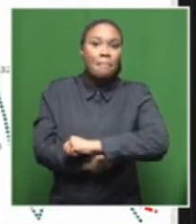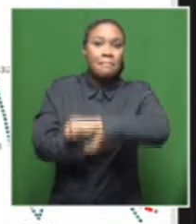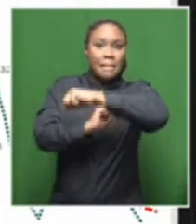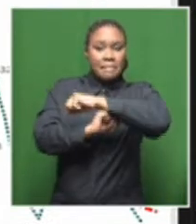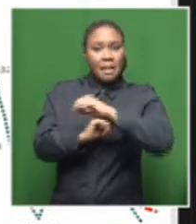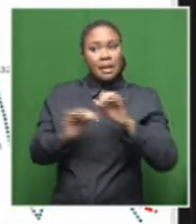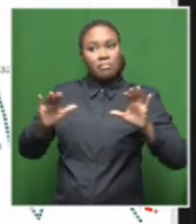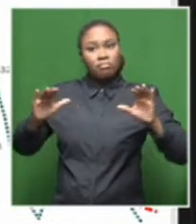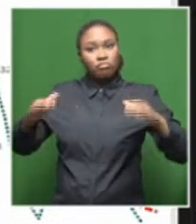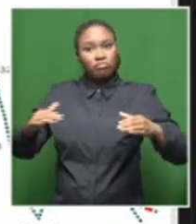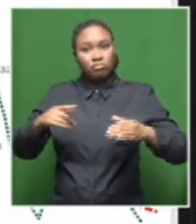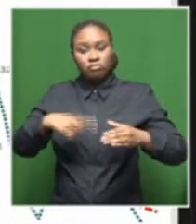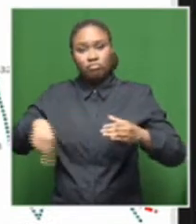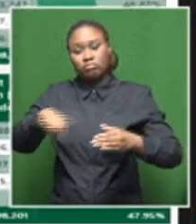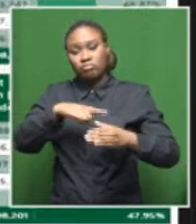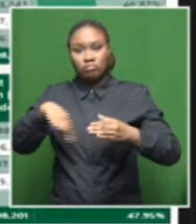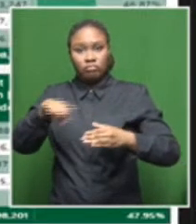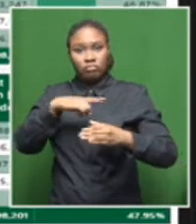fast enough.